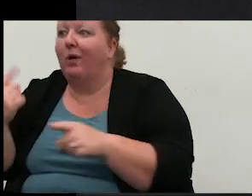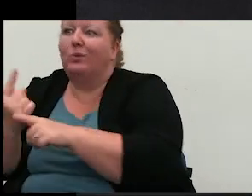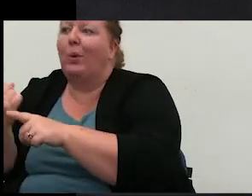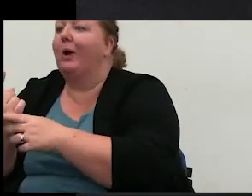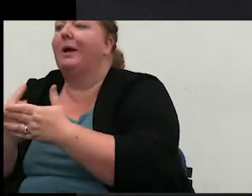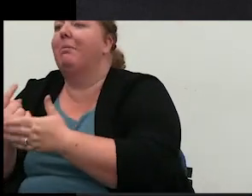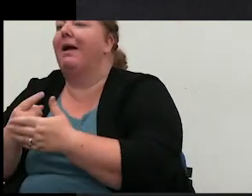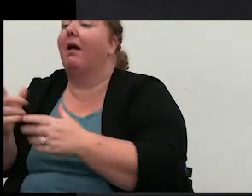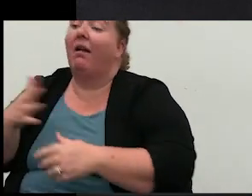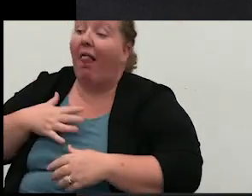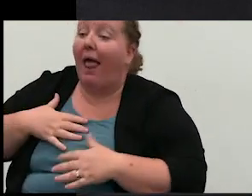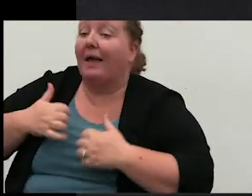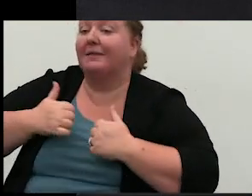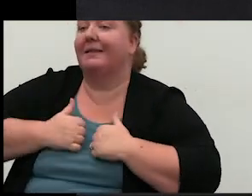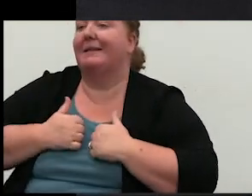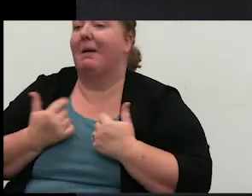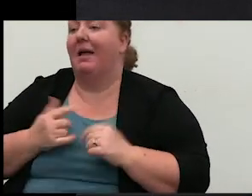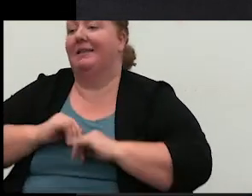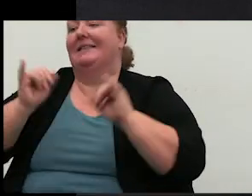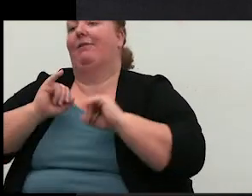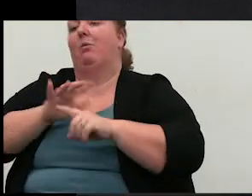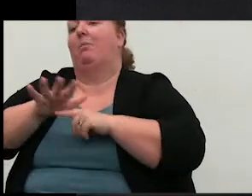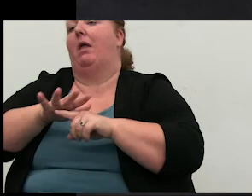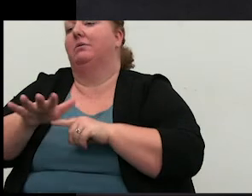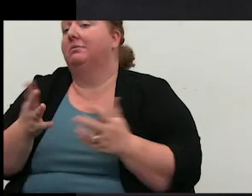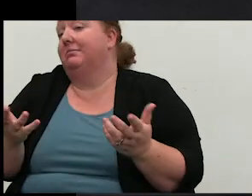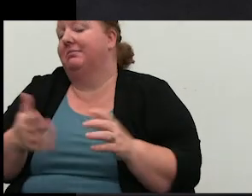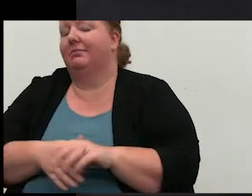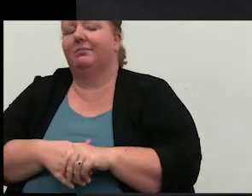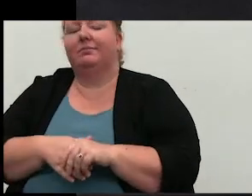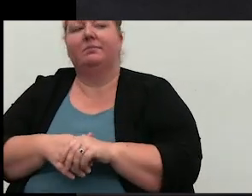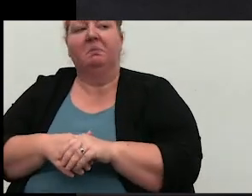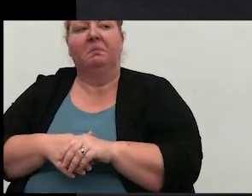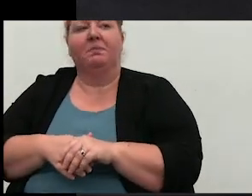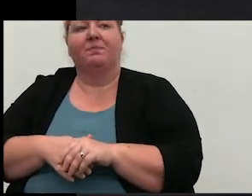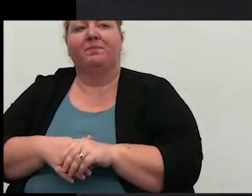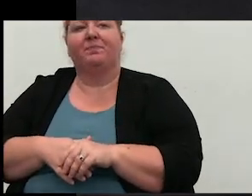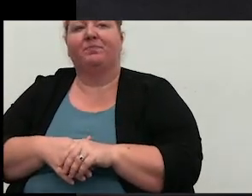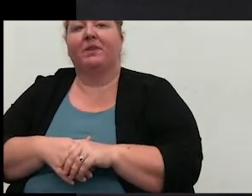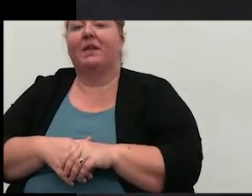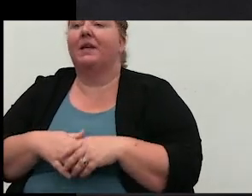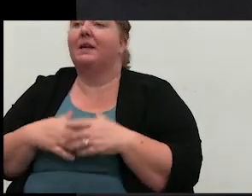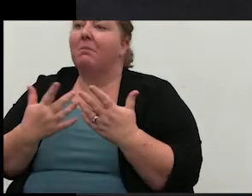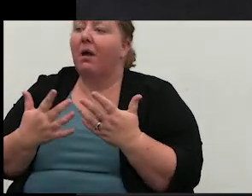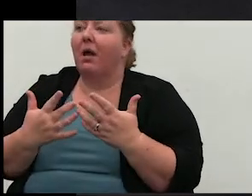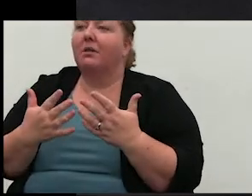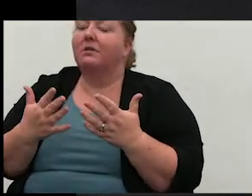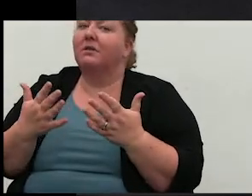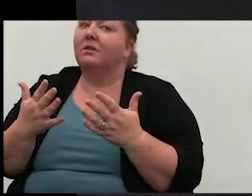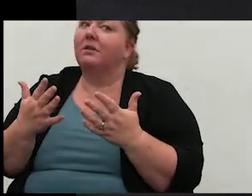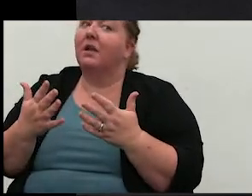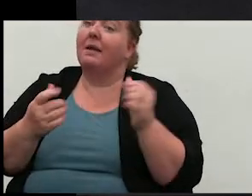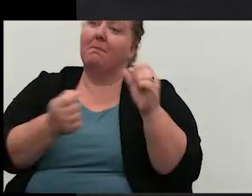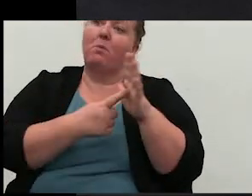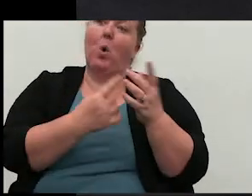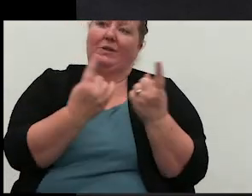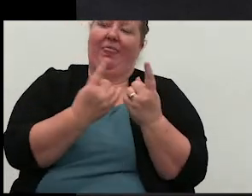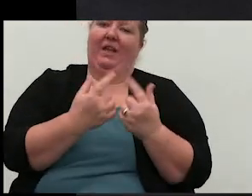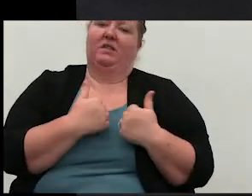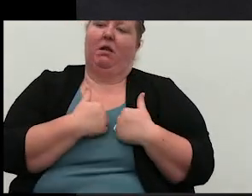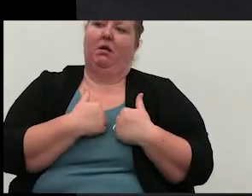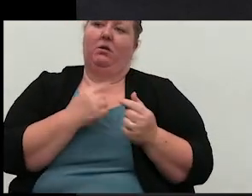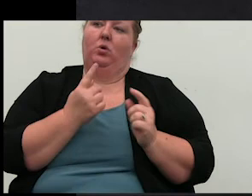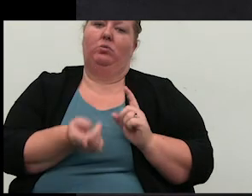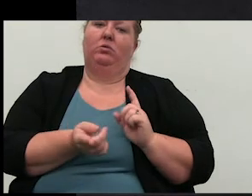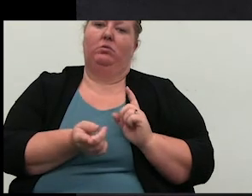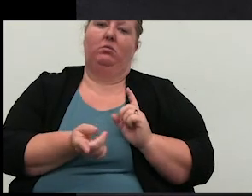and if anybody's liked my terrible puns. But when it comes to important things, I don't just respond